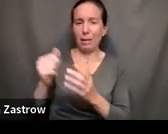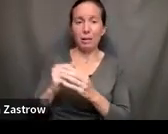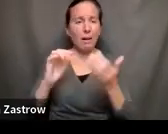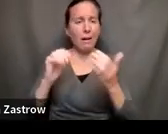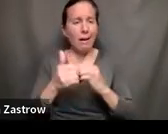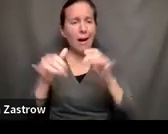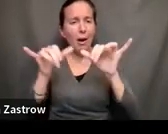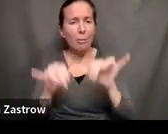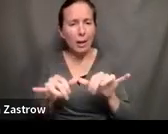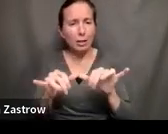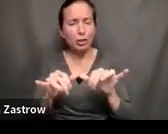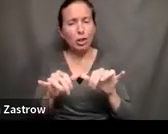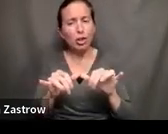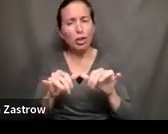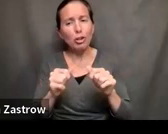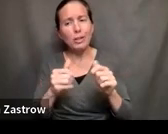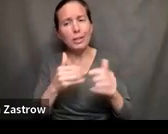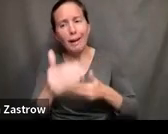off mute.